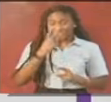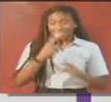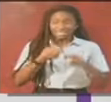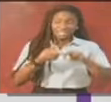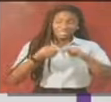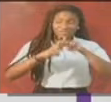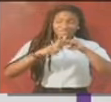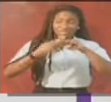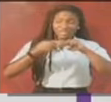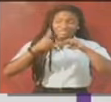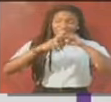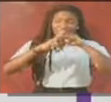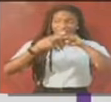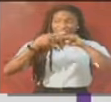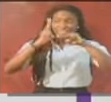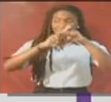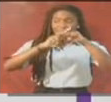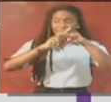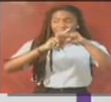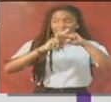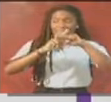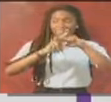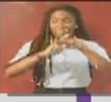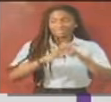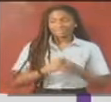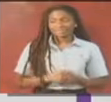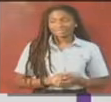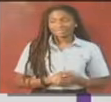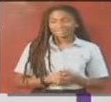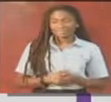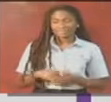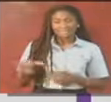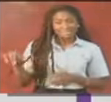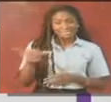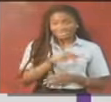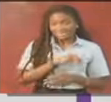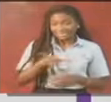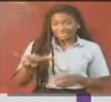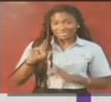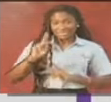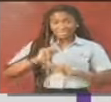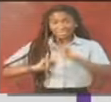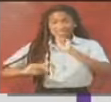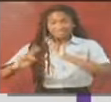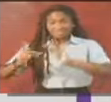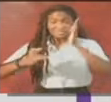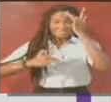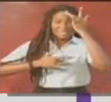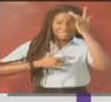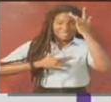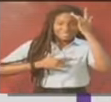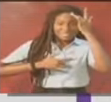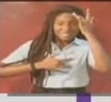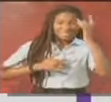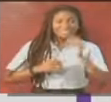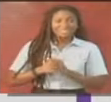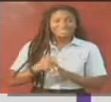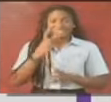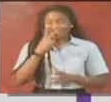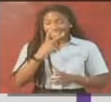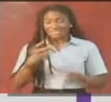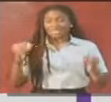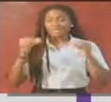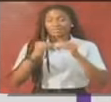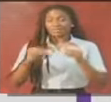the height of the orange section mirrors to some extent the climb in the numbers of cases. So as we're having more cases, we're also seeing